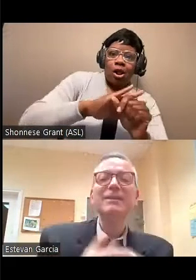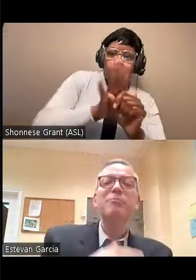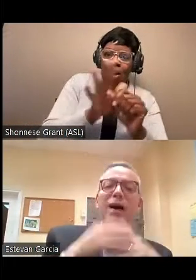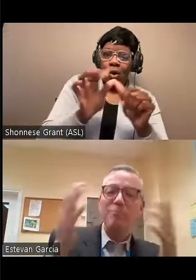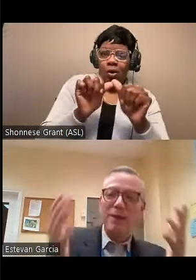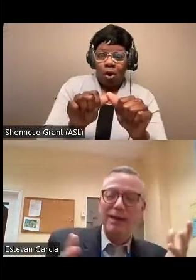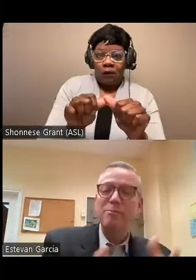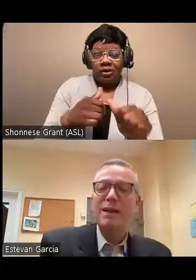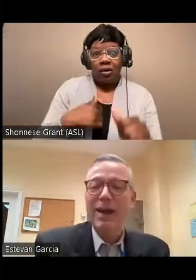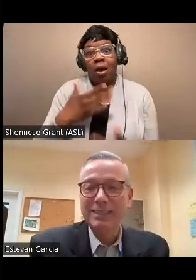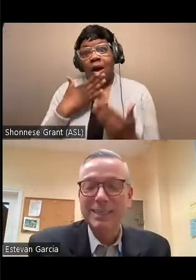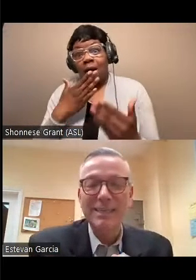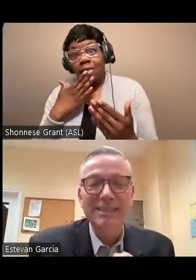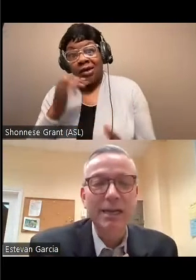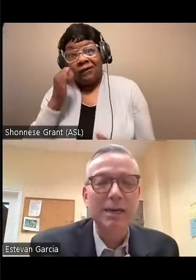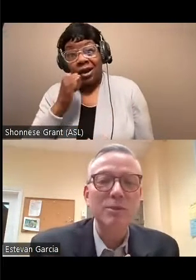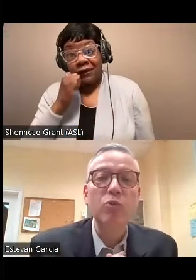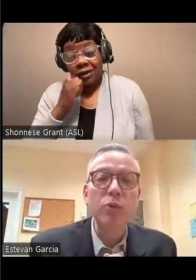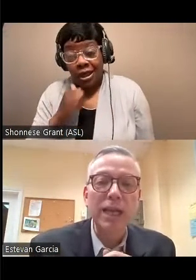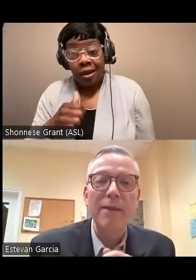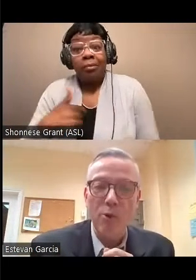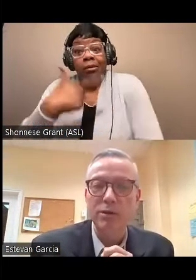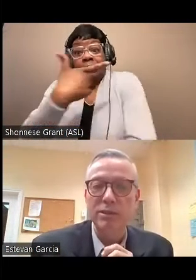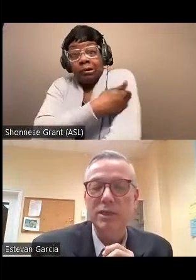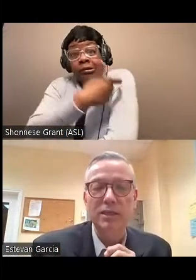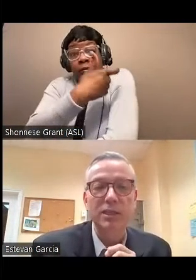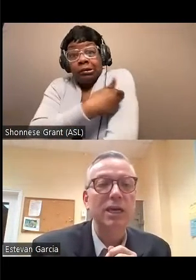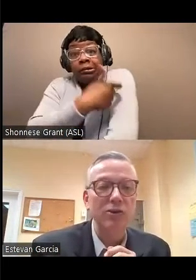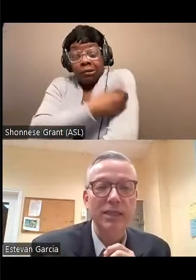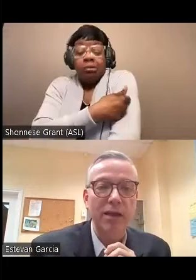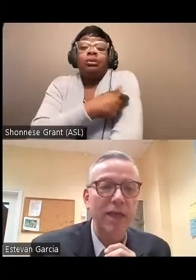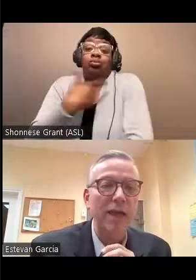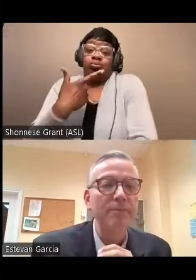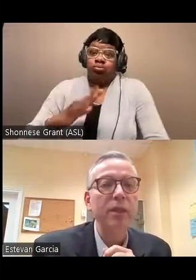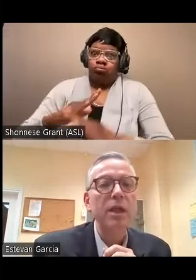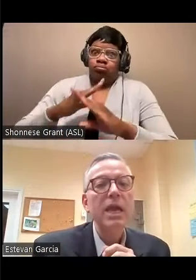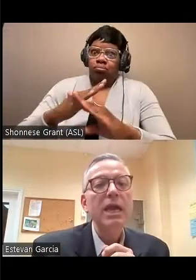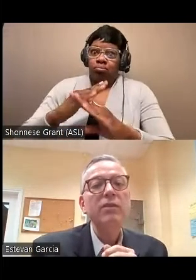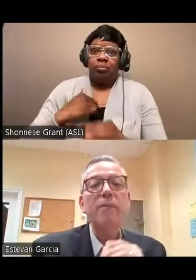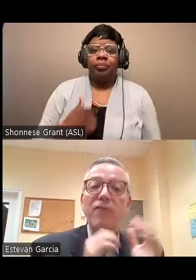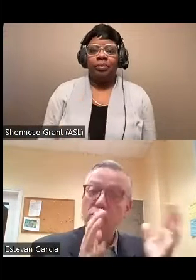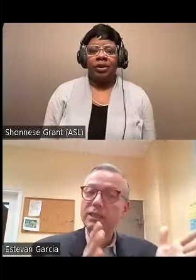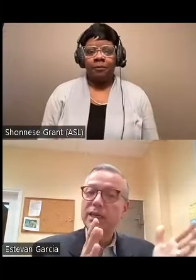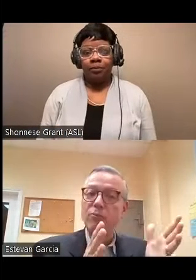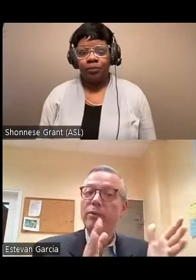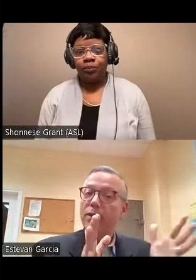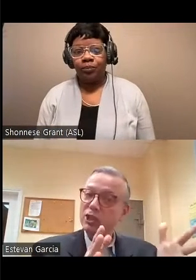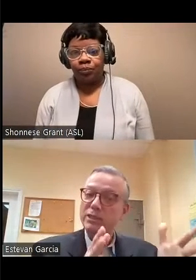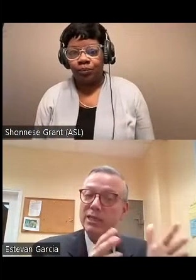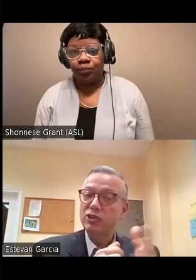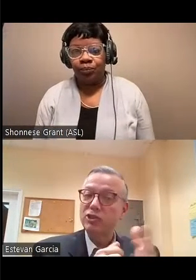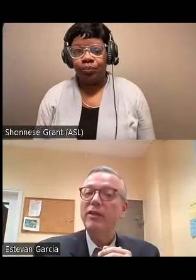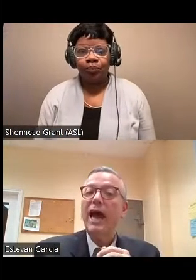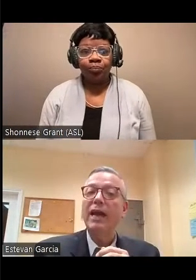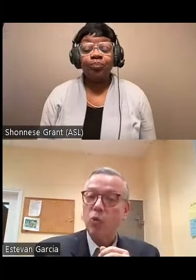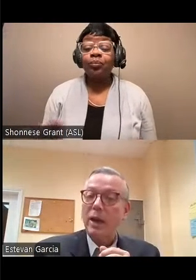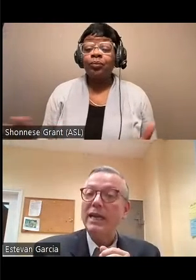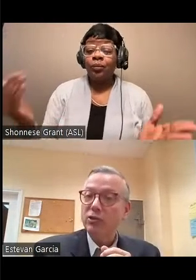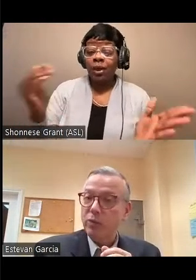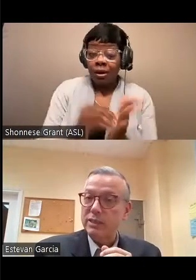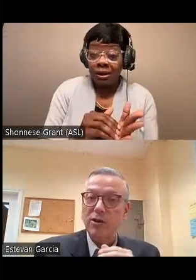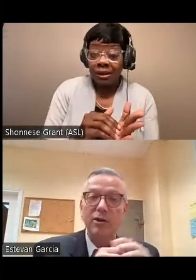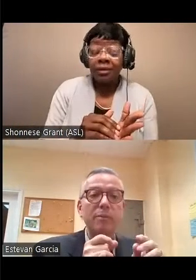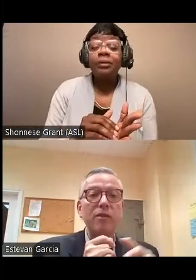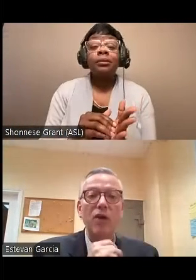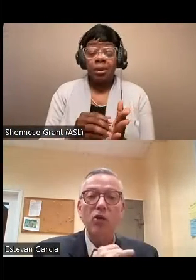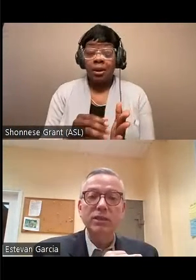right, by my vaccines. So really important to understand that. The folks, again, just to touch on it, at